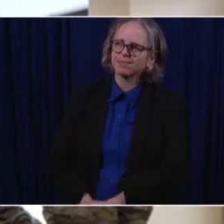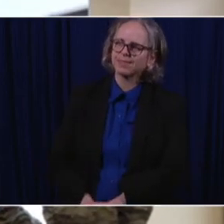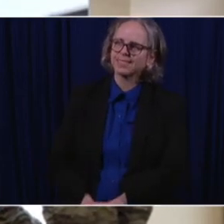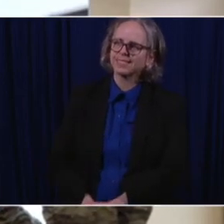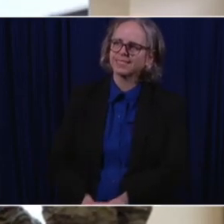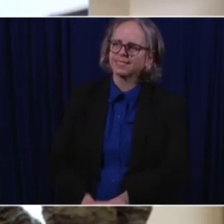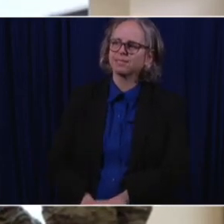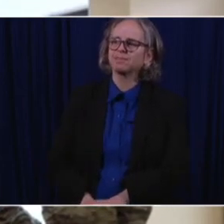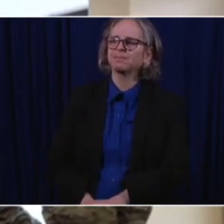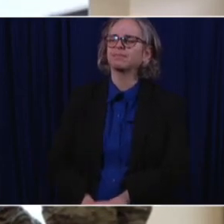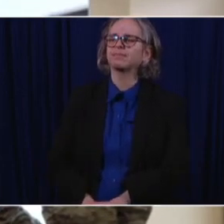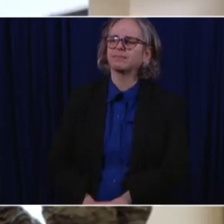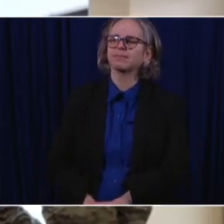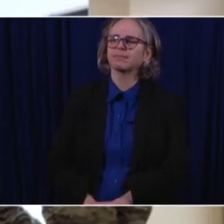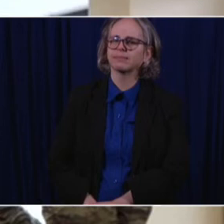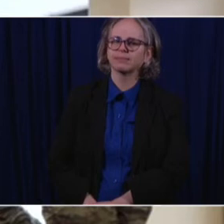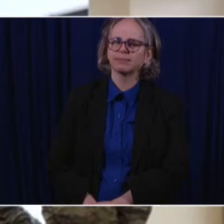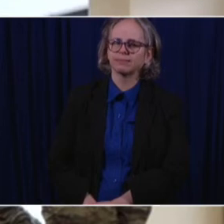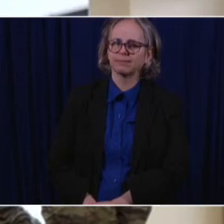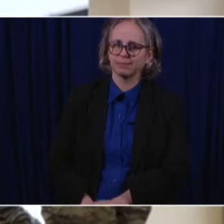Ready?